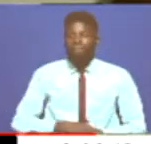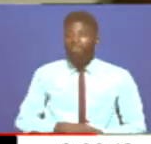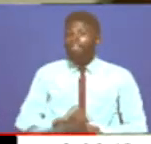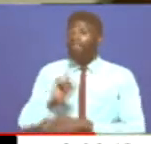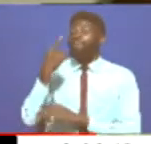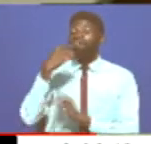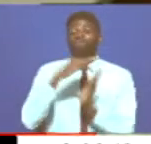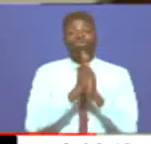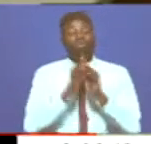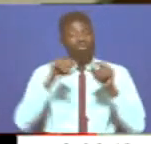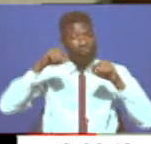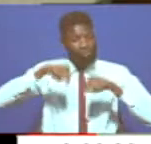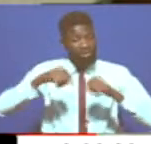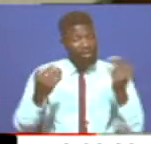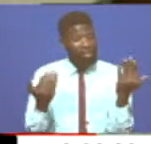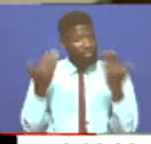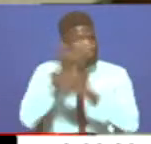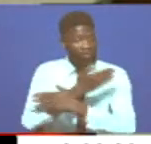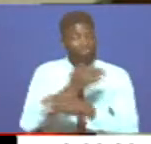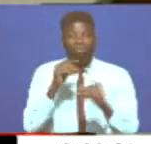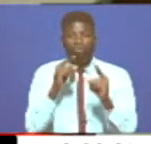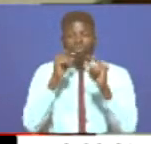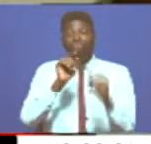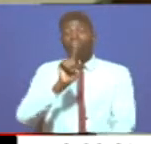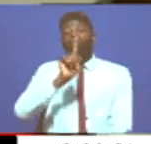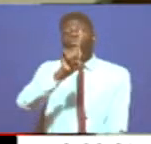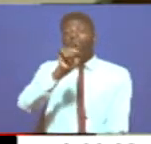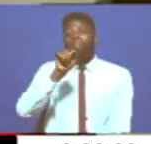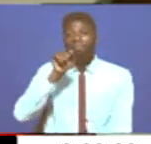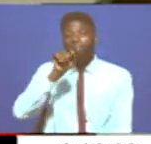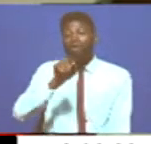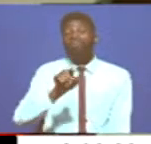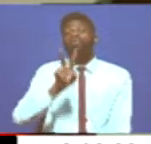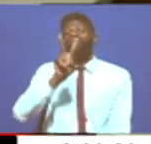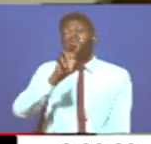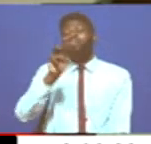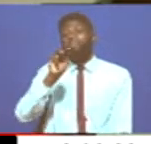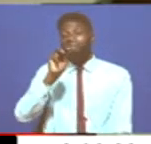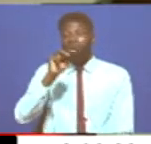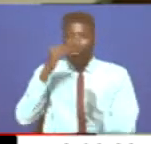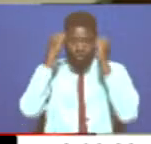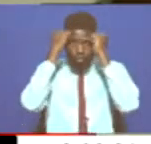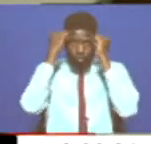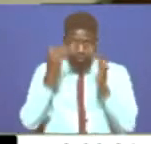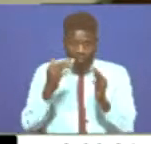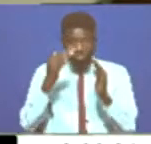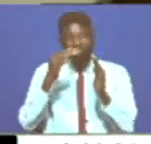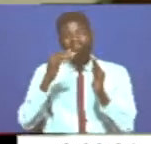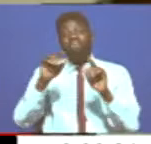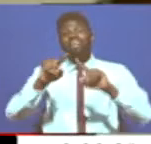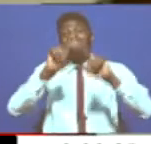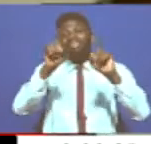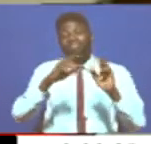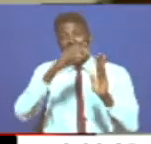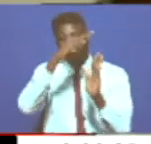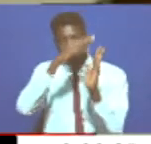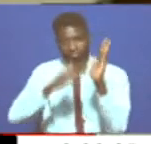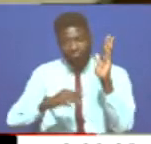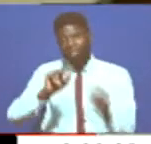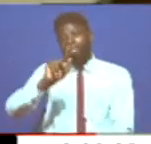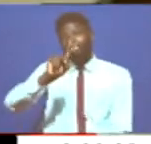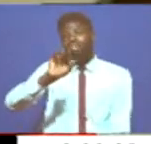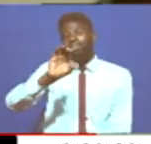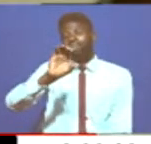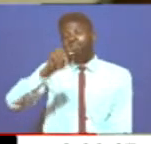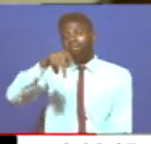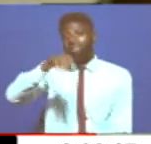tonight, where an estimated 1.2 million pupils sitting the Kenya Certificate of Primary Education examinations on